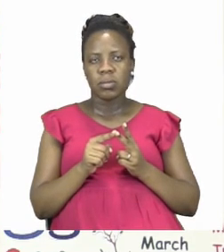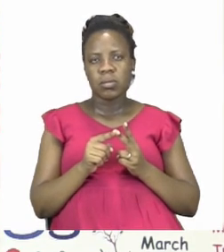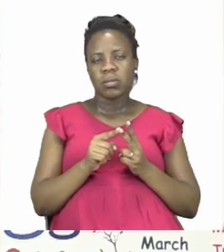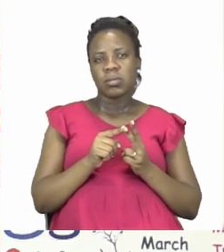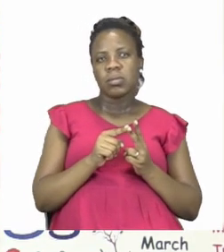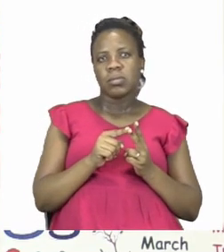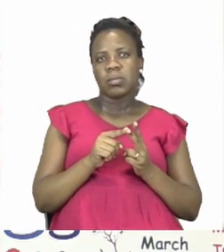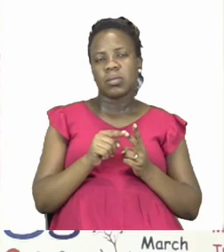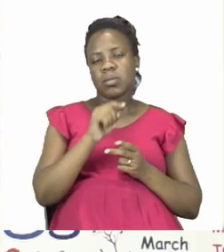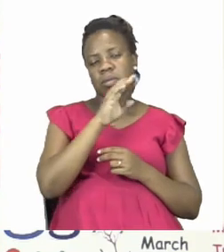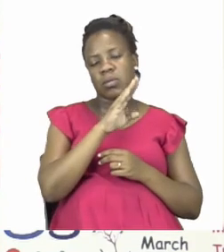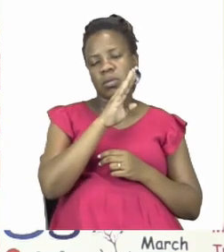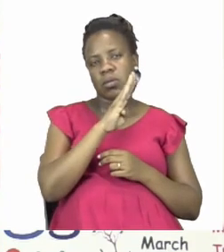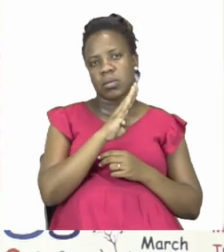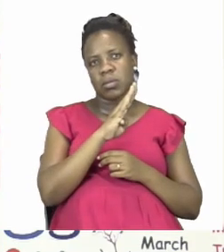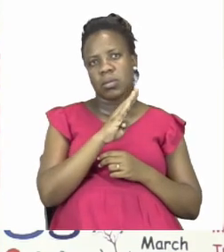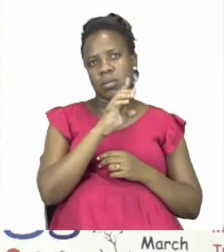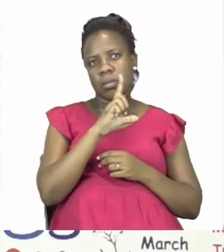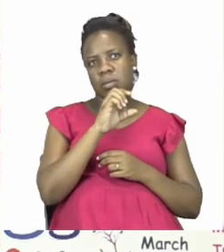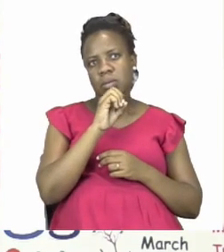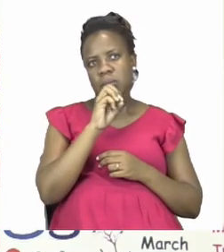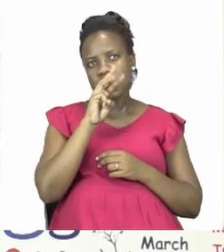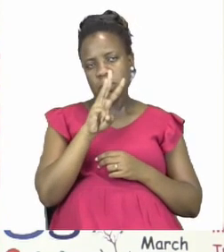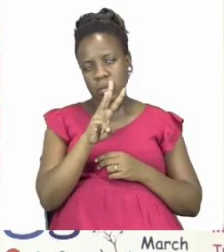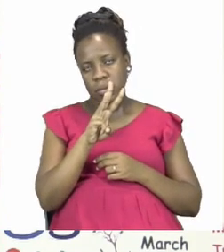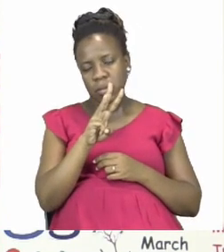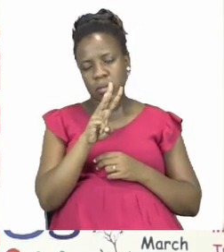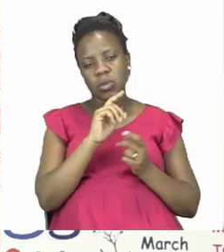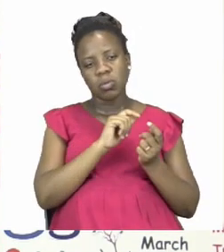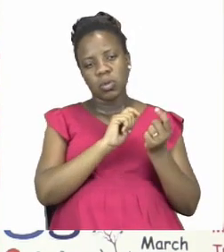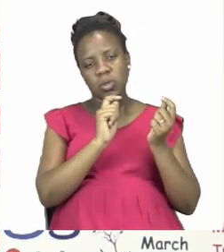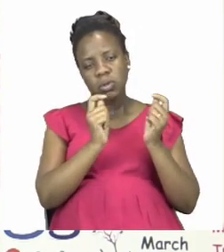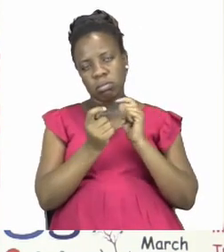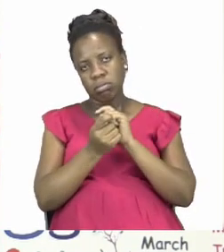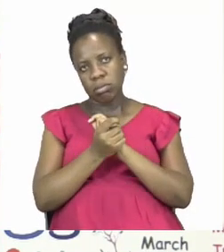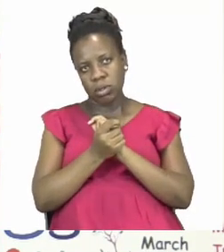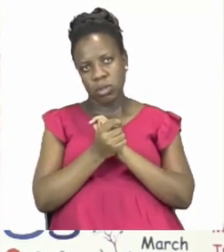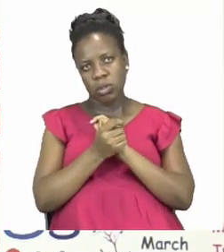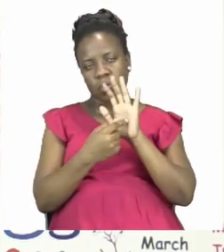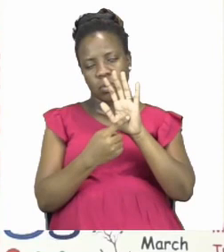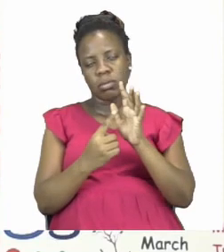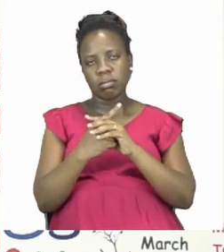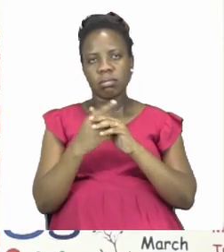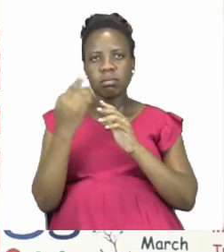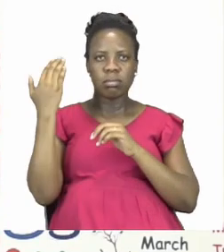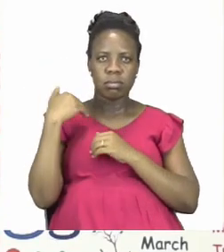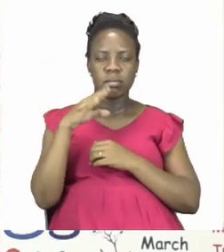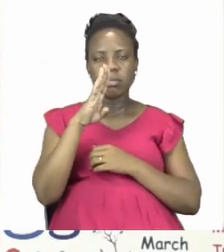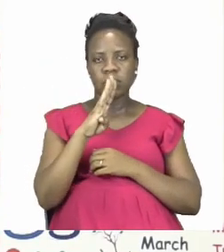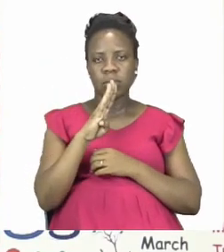is blue. The past tense of blow is blue. And here you will see we